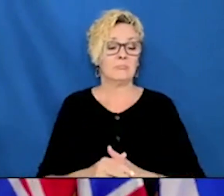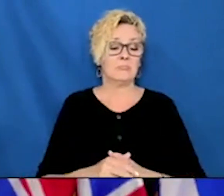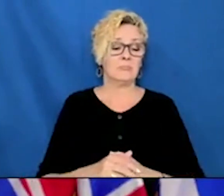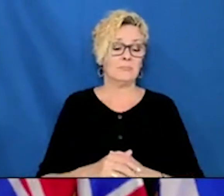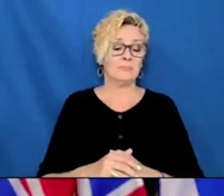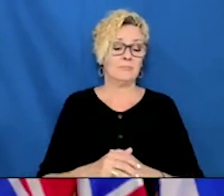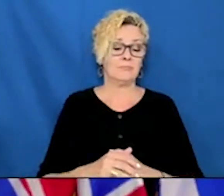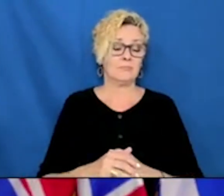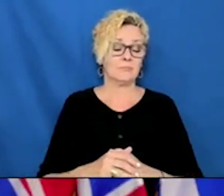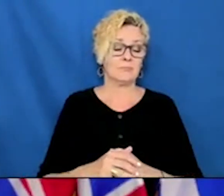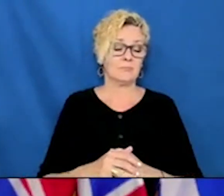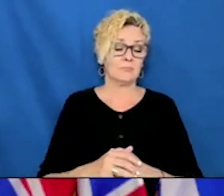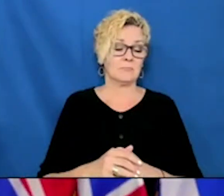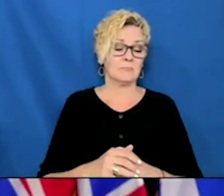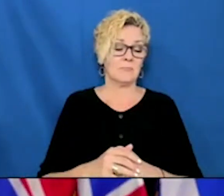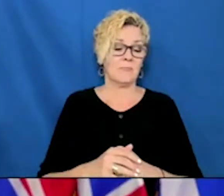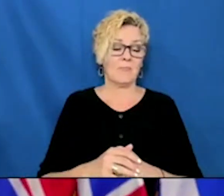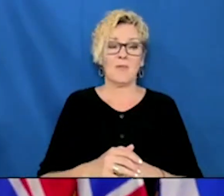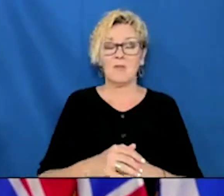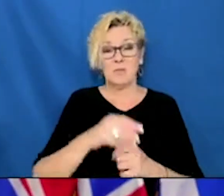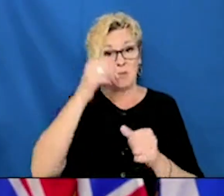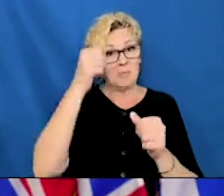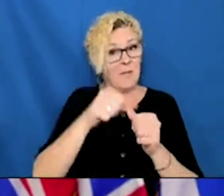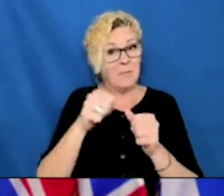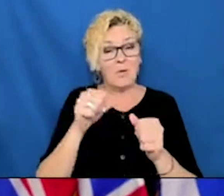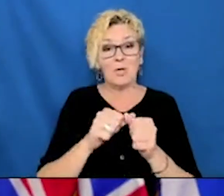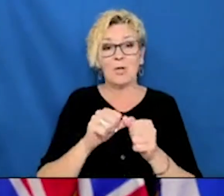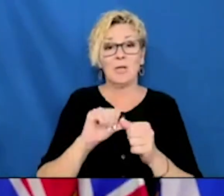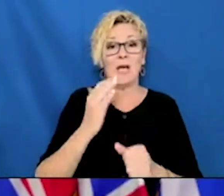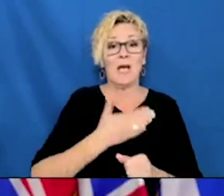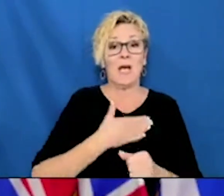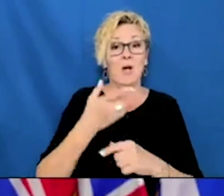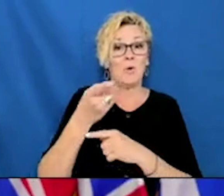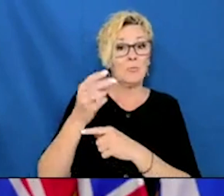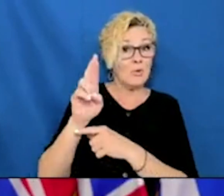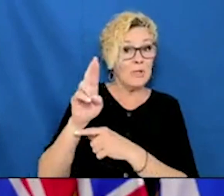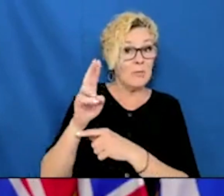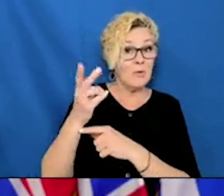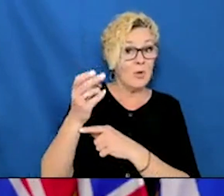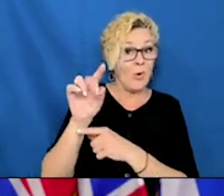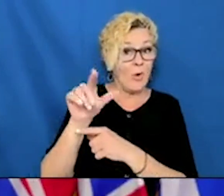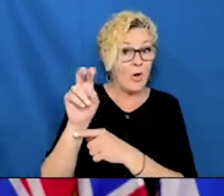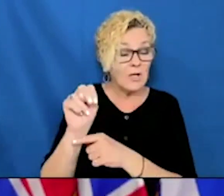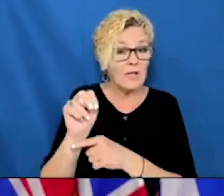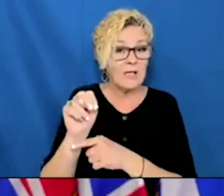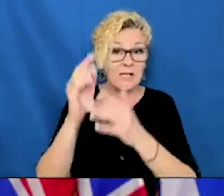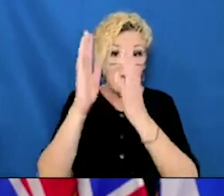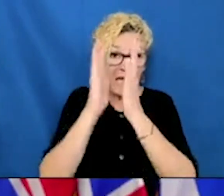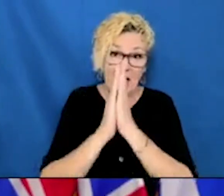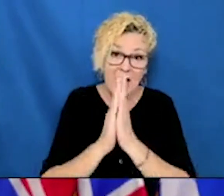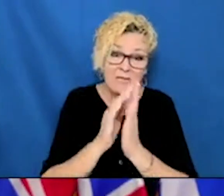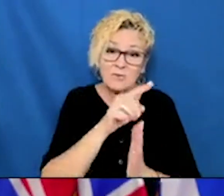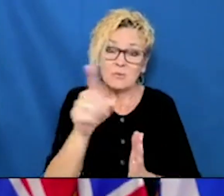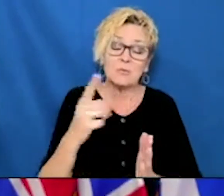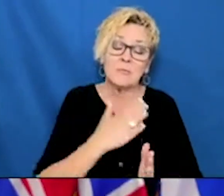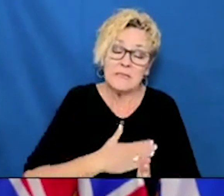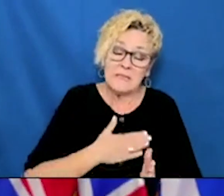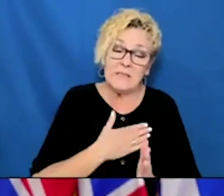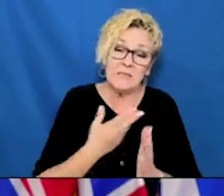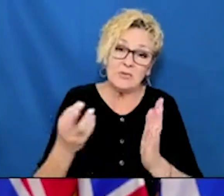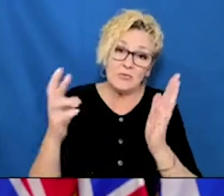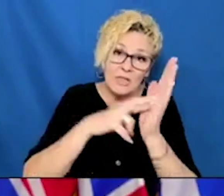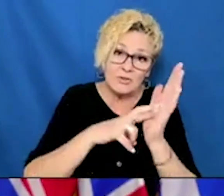register, call by Dr. Henry to register, the call by leaders from all political parties to register, the call from community